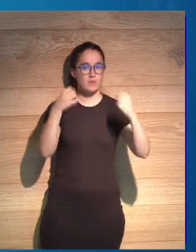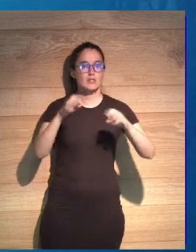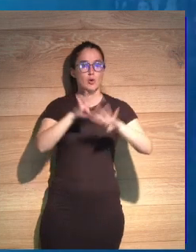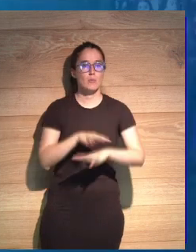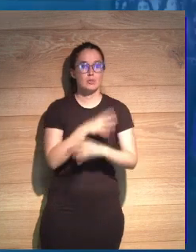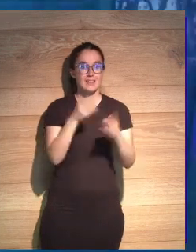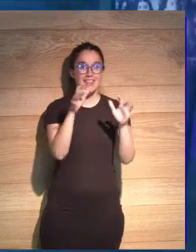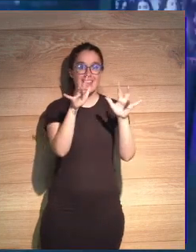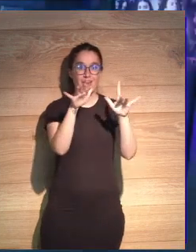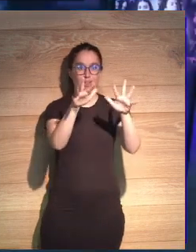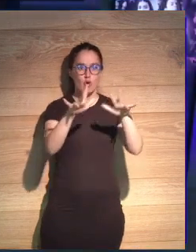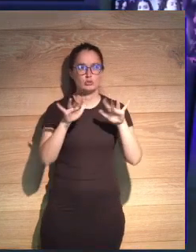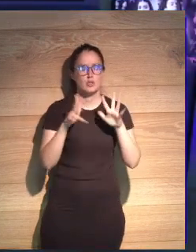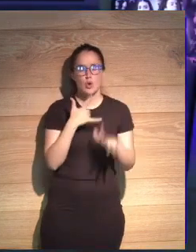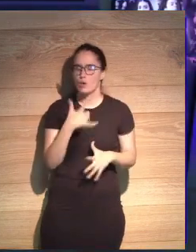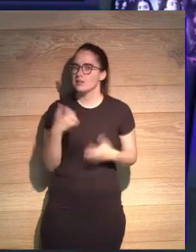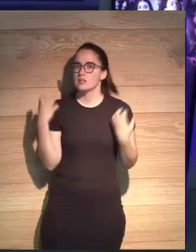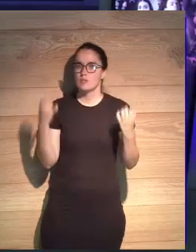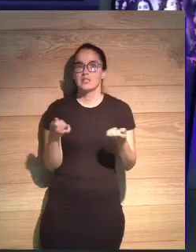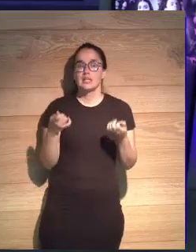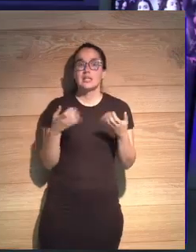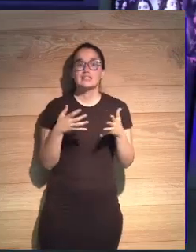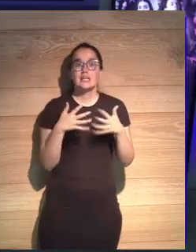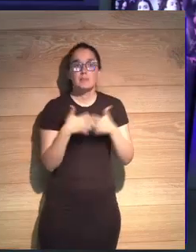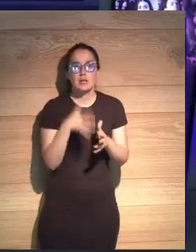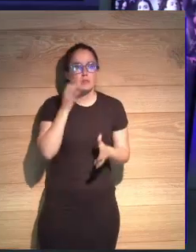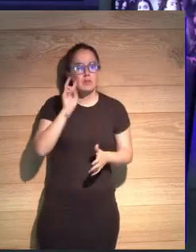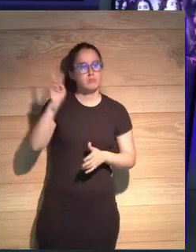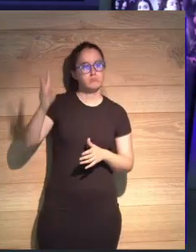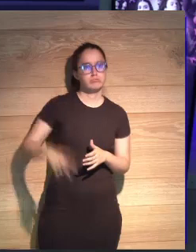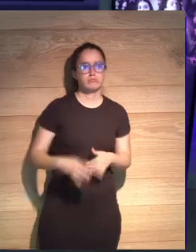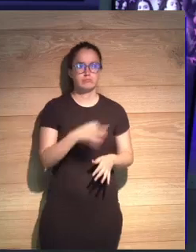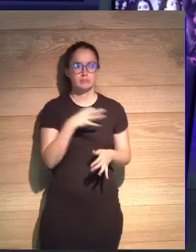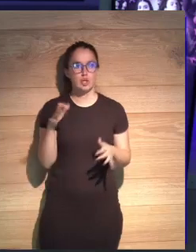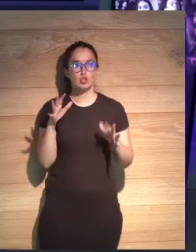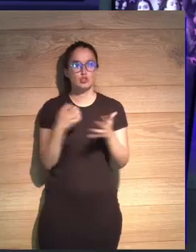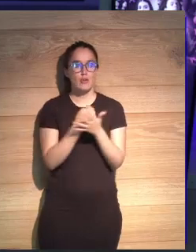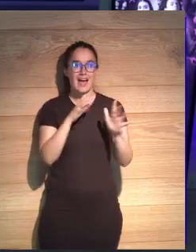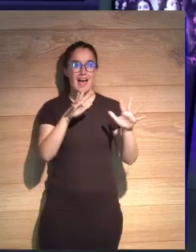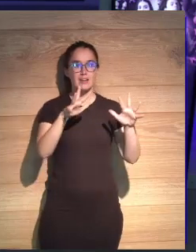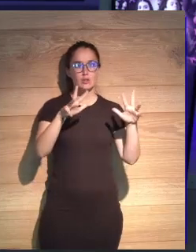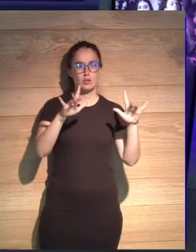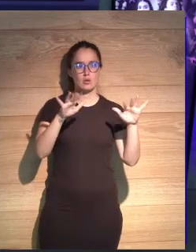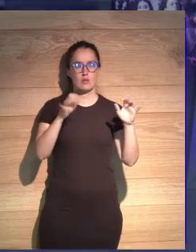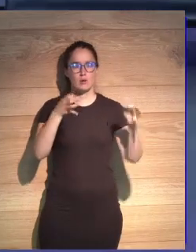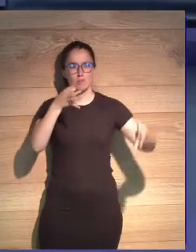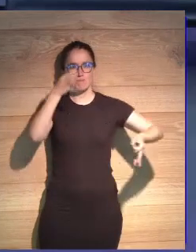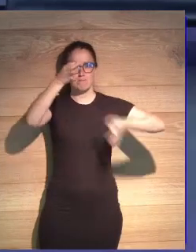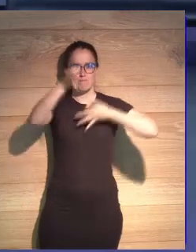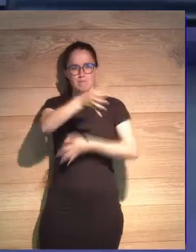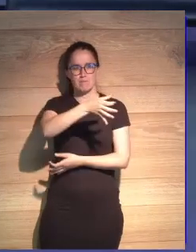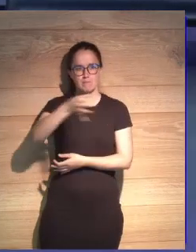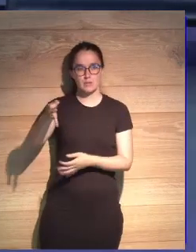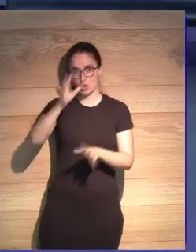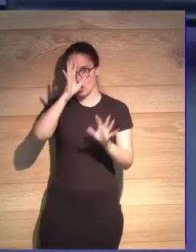have physical disabilities, they have problems with the fine motricity of fingers,